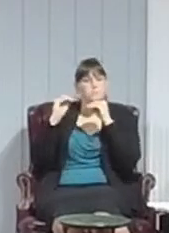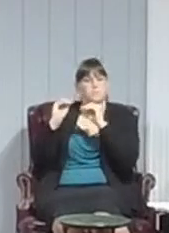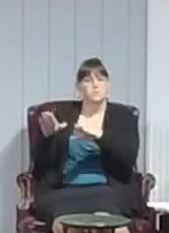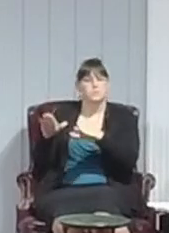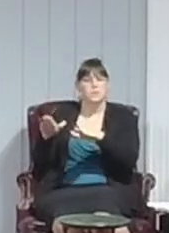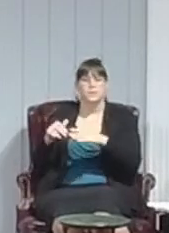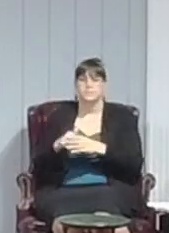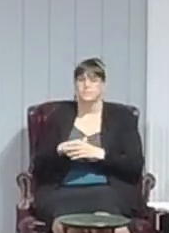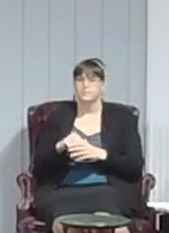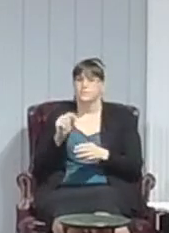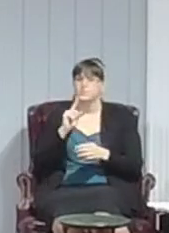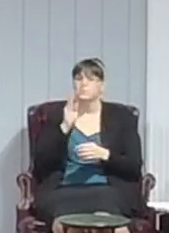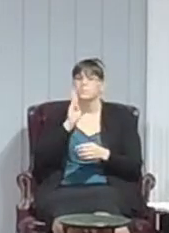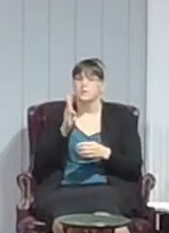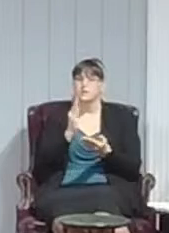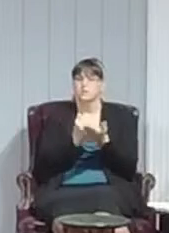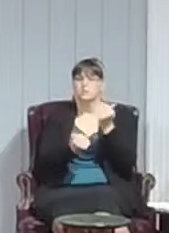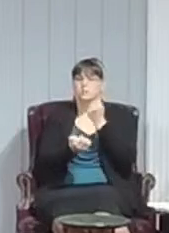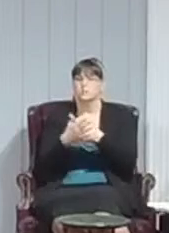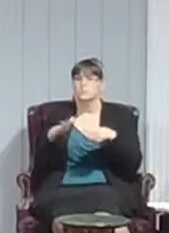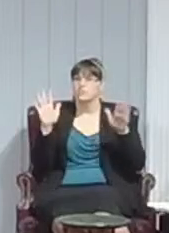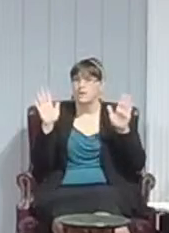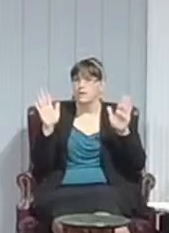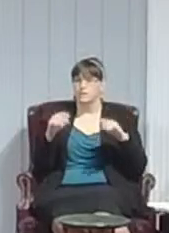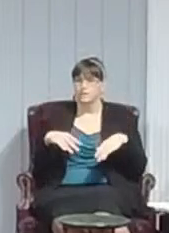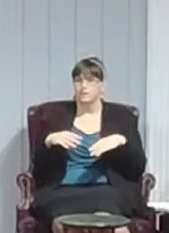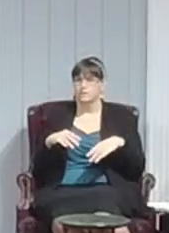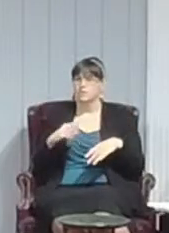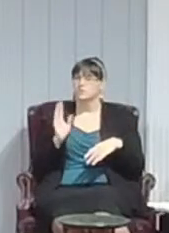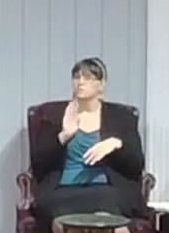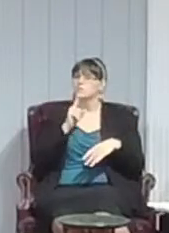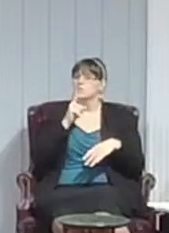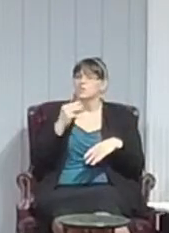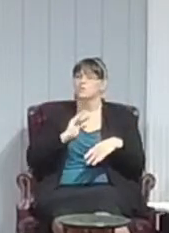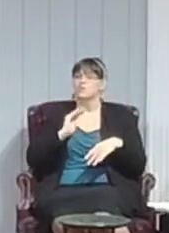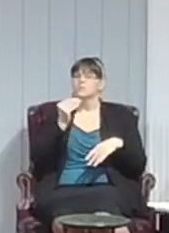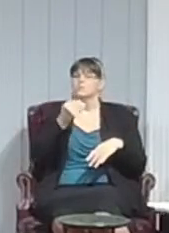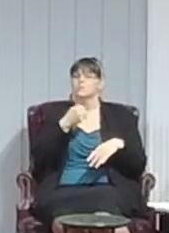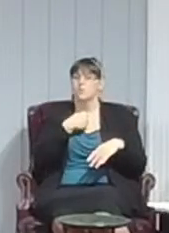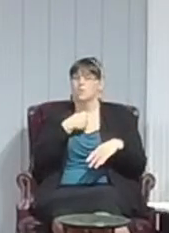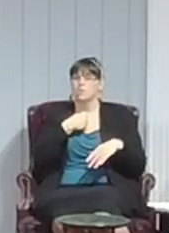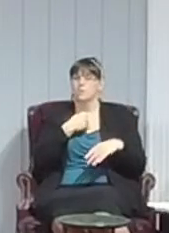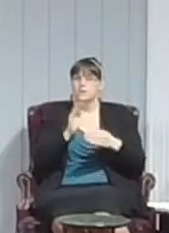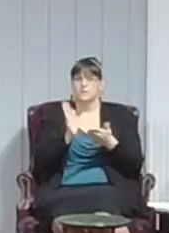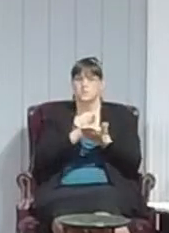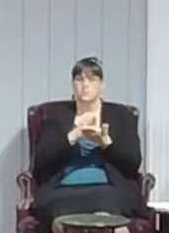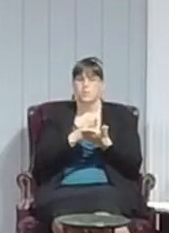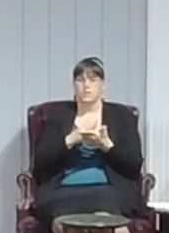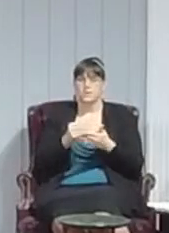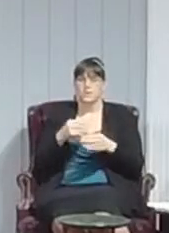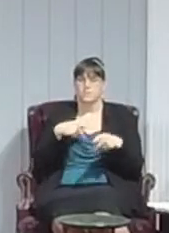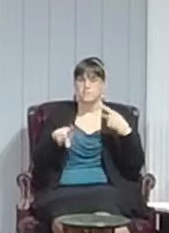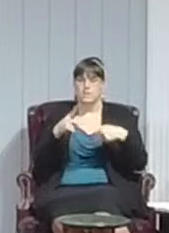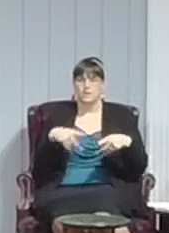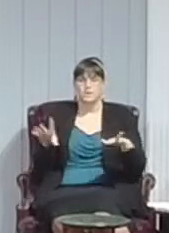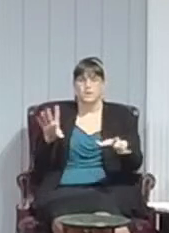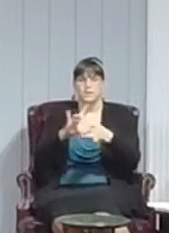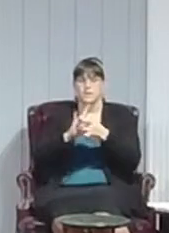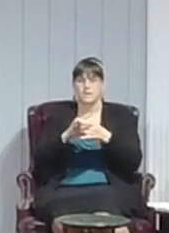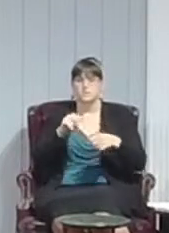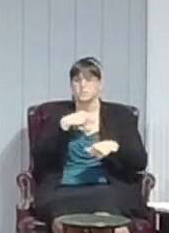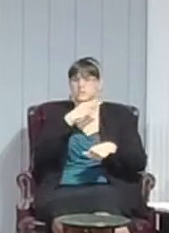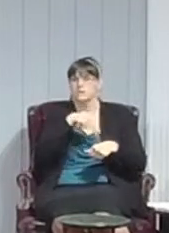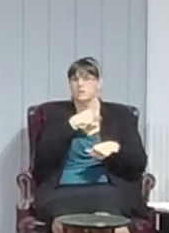be crucified. Now, the soul is the part of man that connects with nature, with our surroundings.